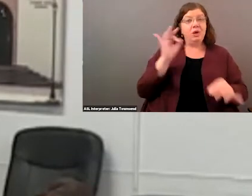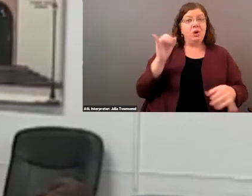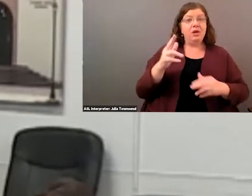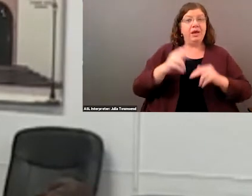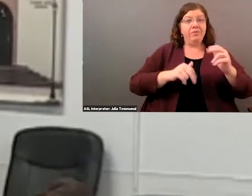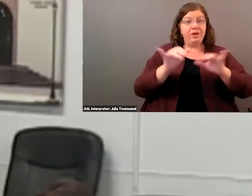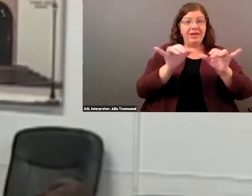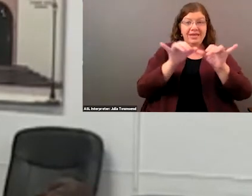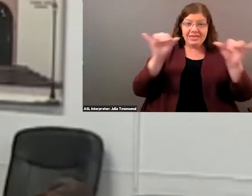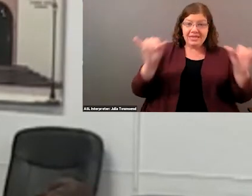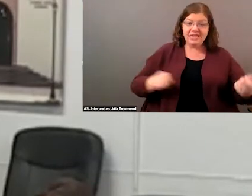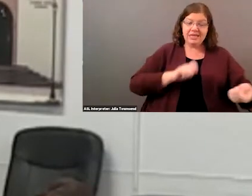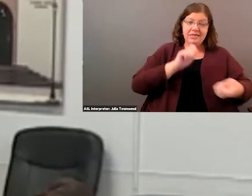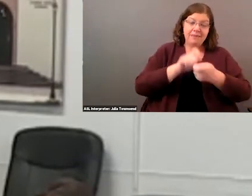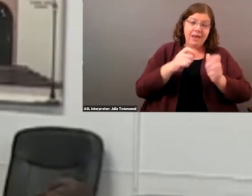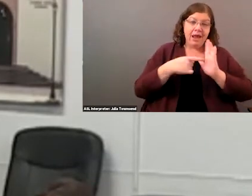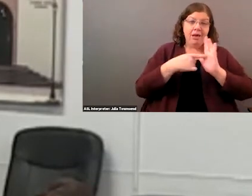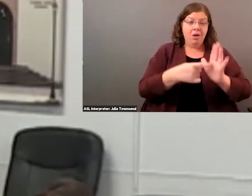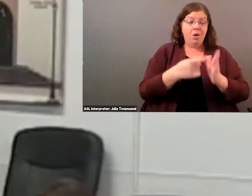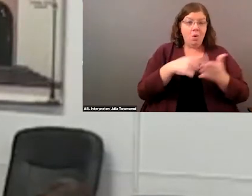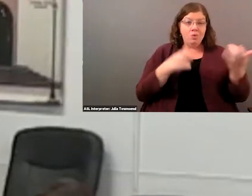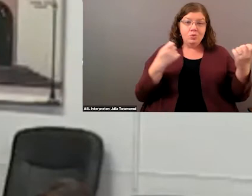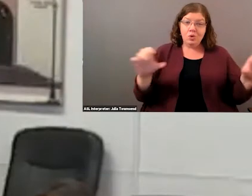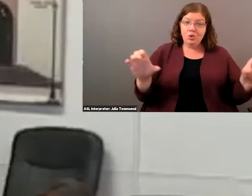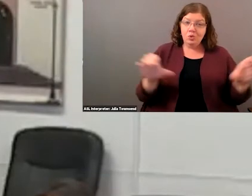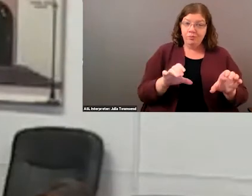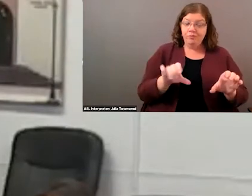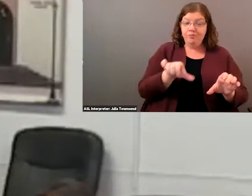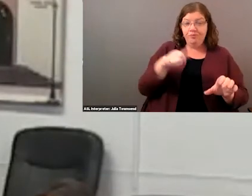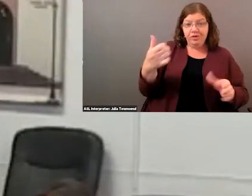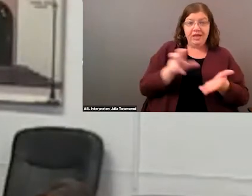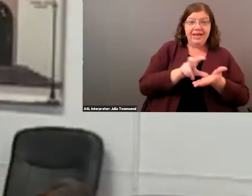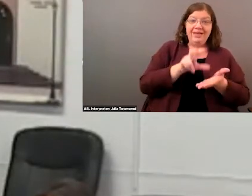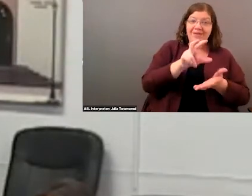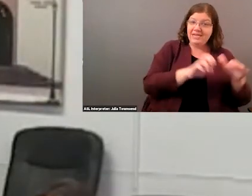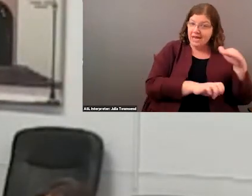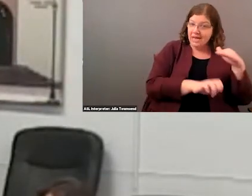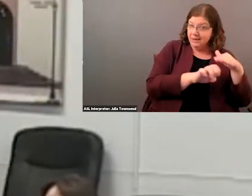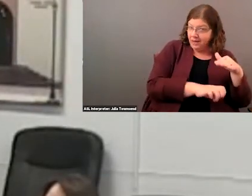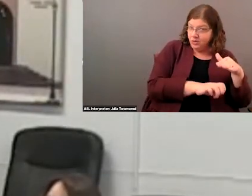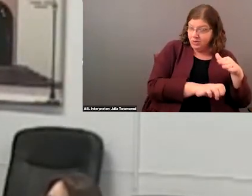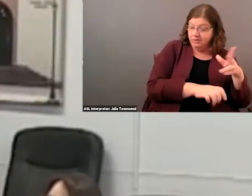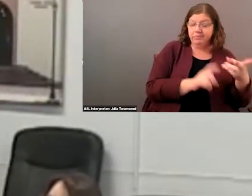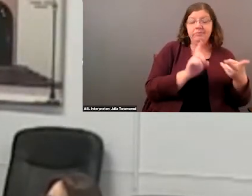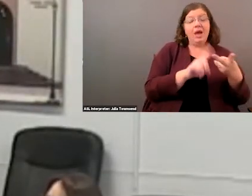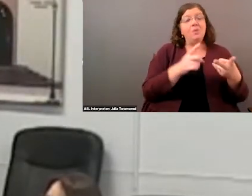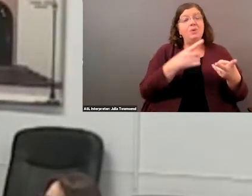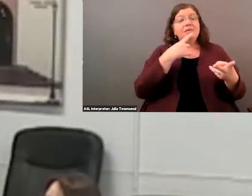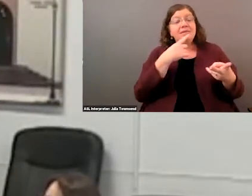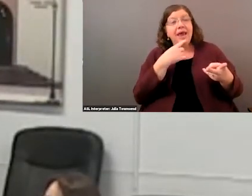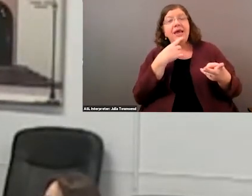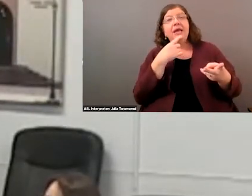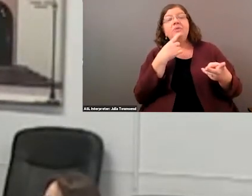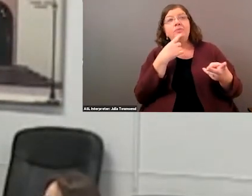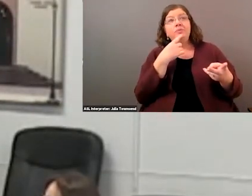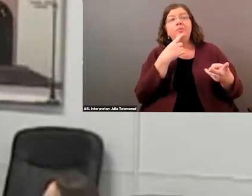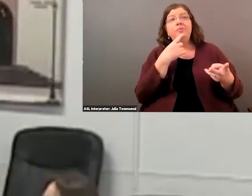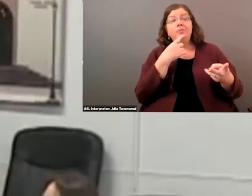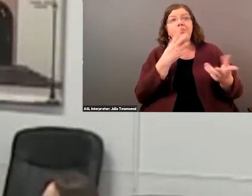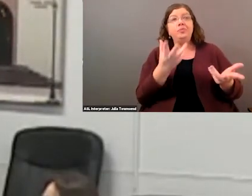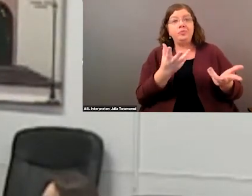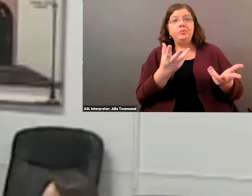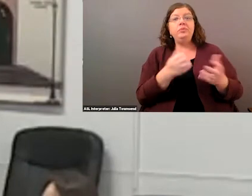elementary. And also I will say, although I will state that leadership has a absolutely hugely